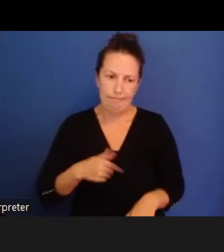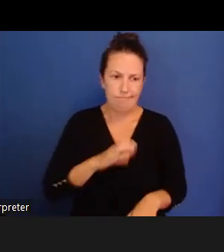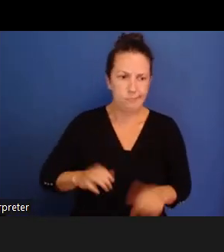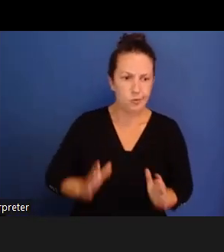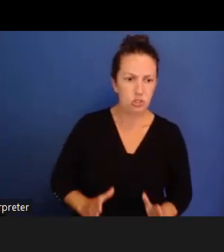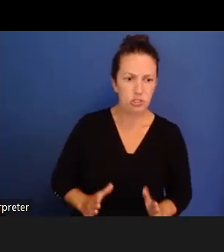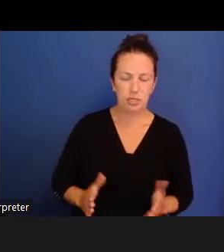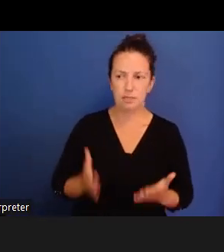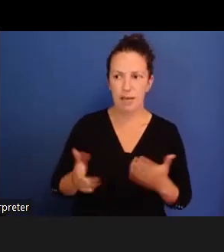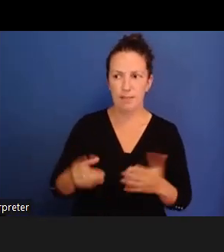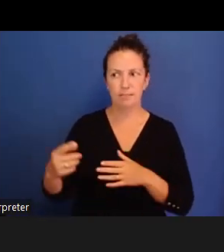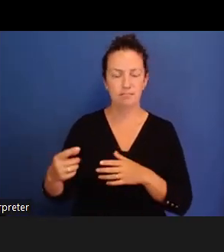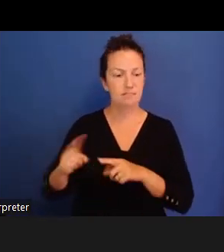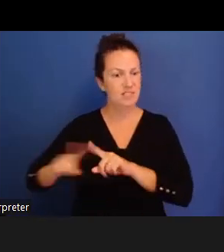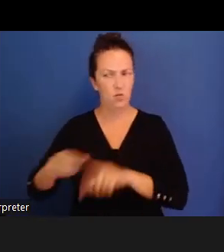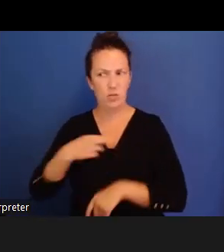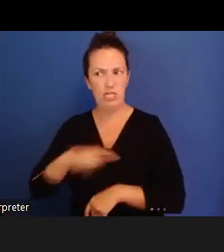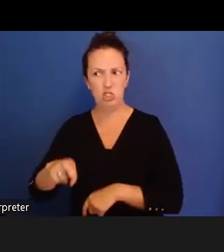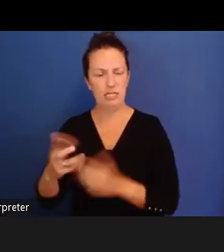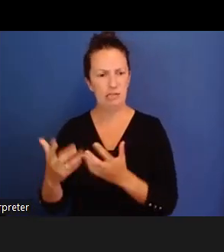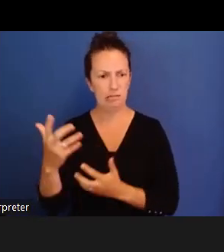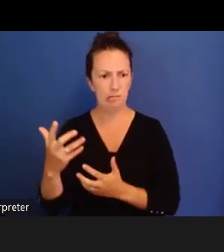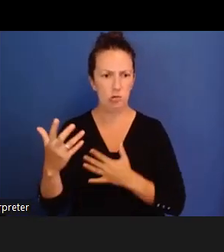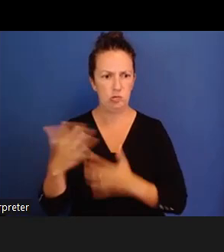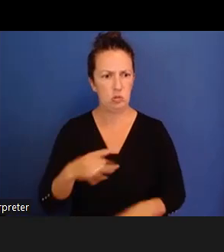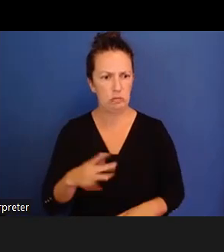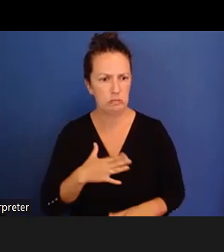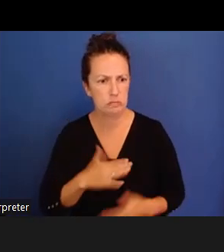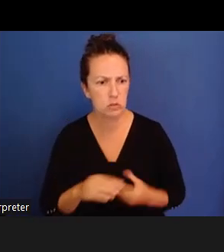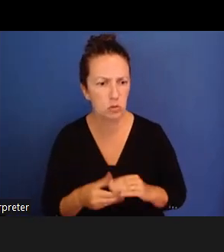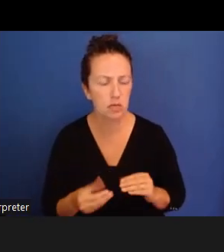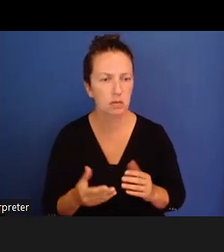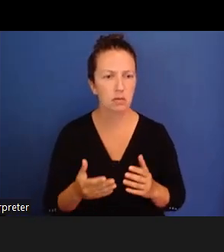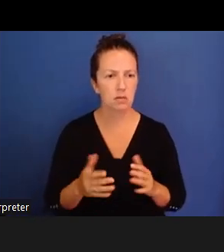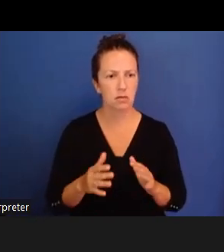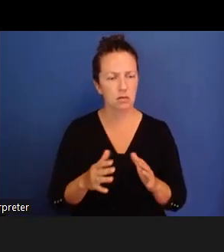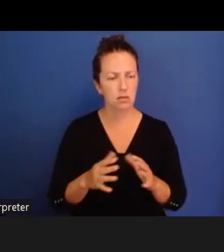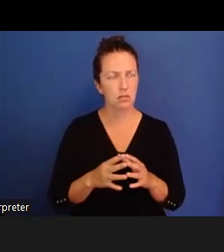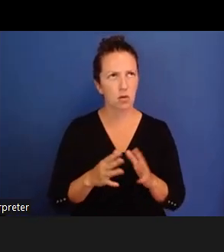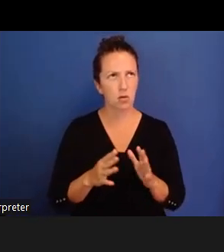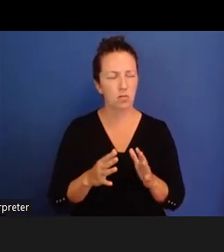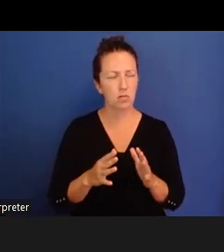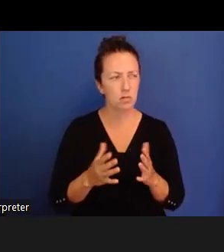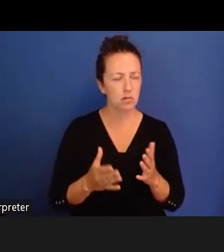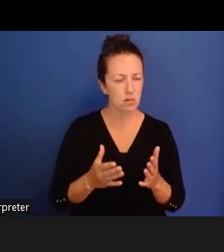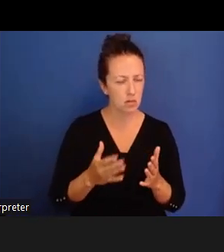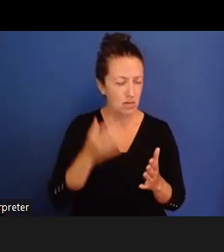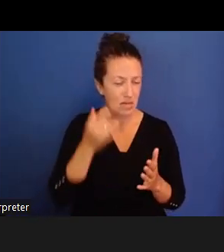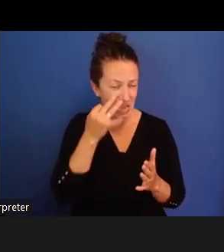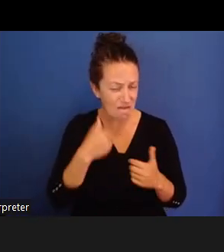in terms of have I done that? If I understand what you're saying Mm-hmm. correctly about